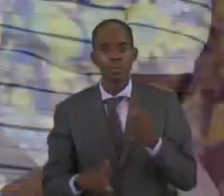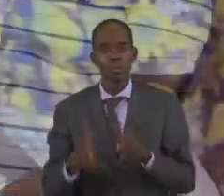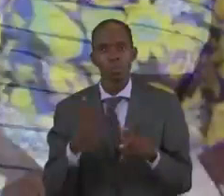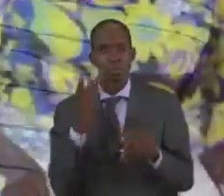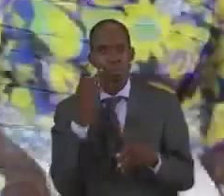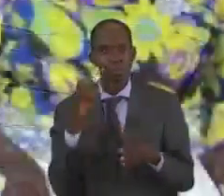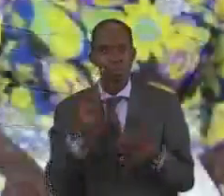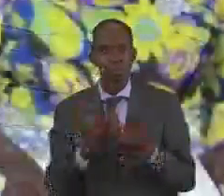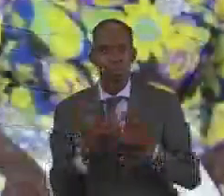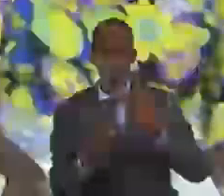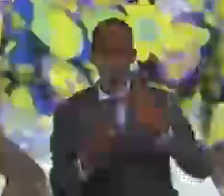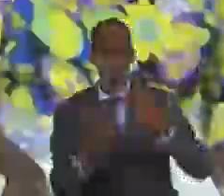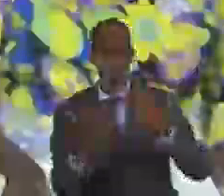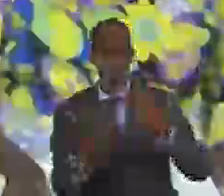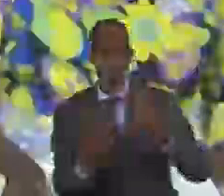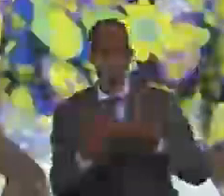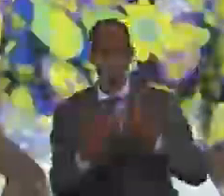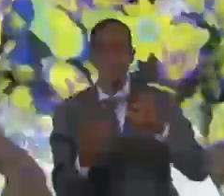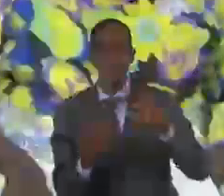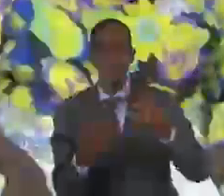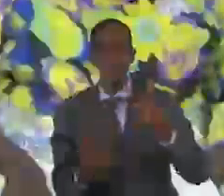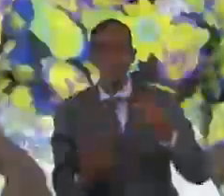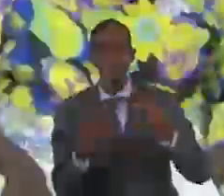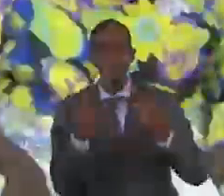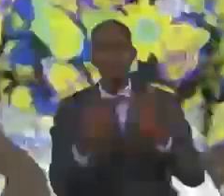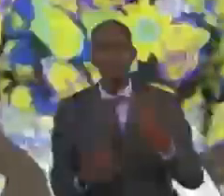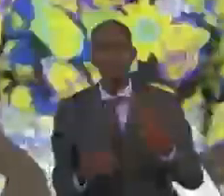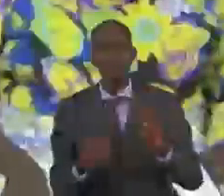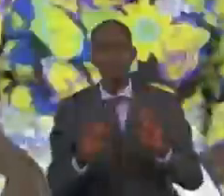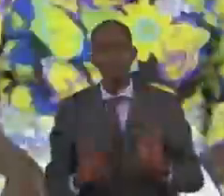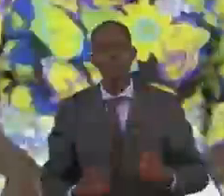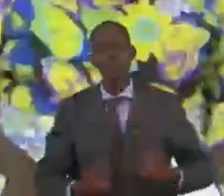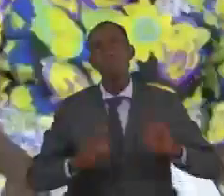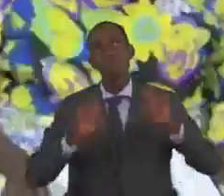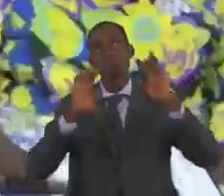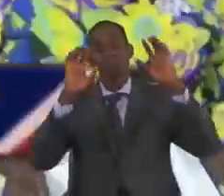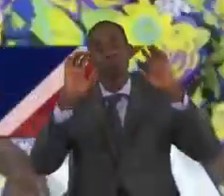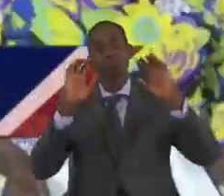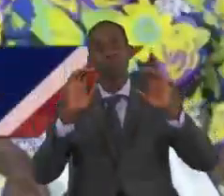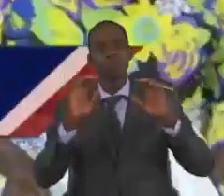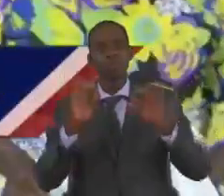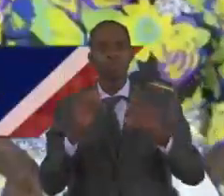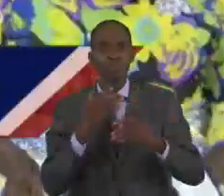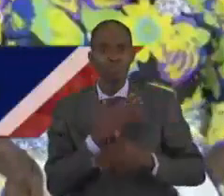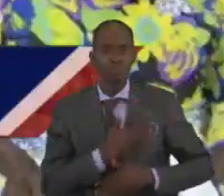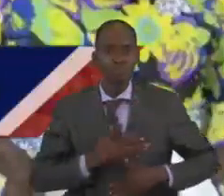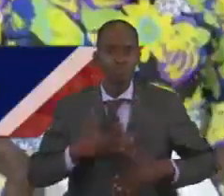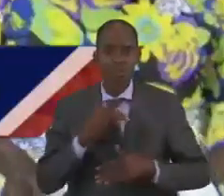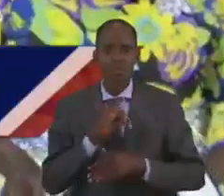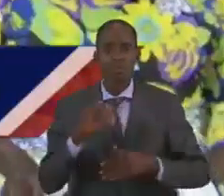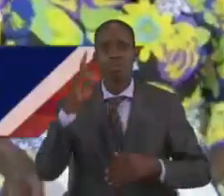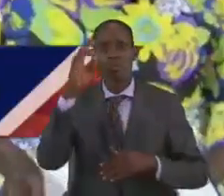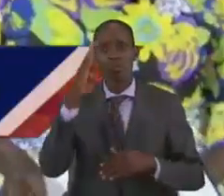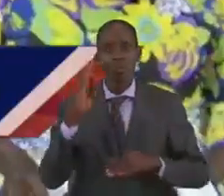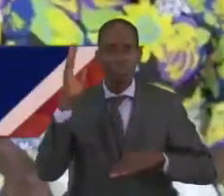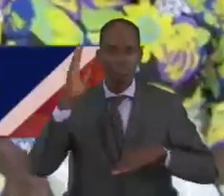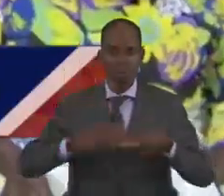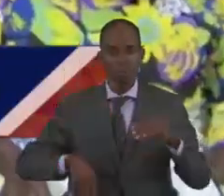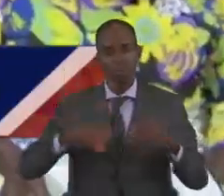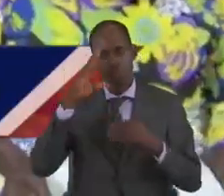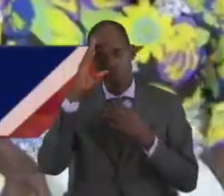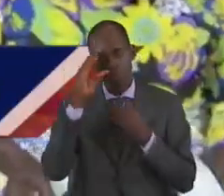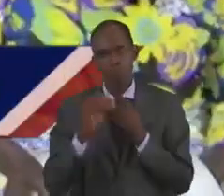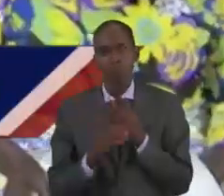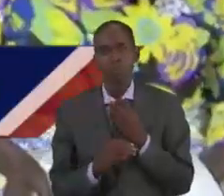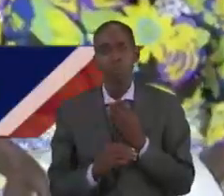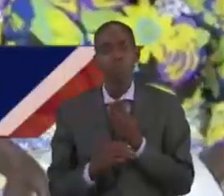at number 2 there. Number 2 is the devotion to pleasing God rather than men.